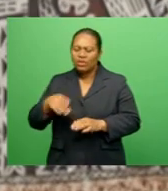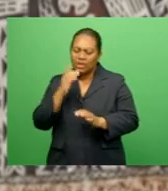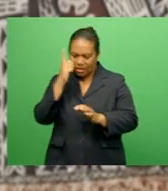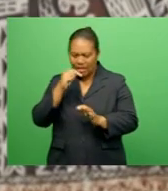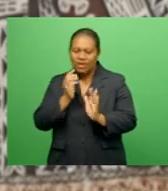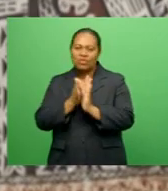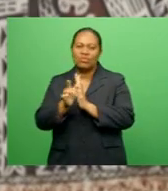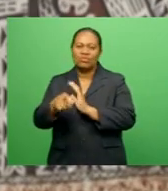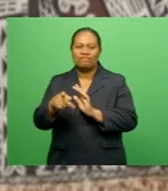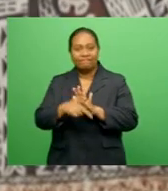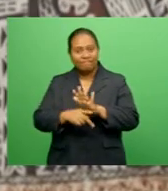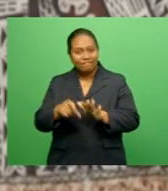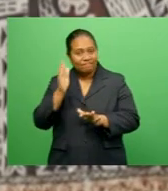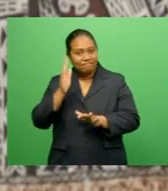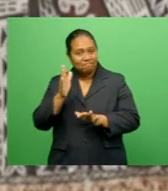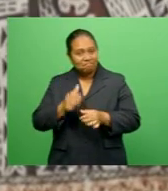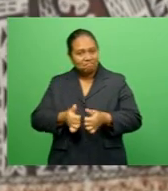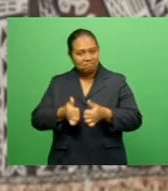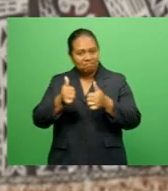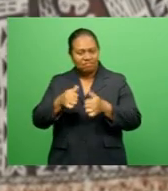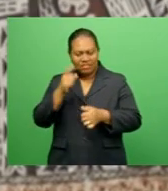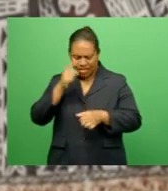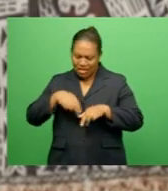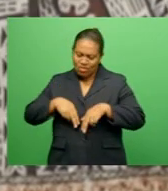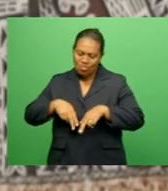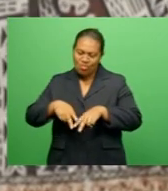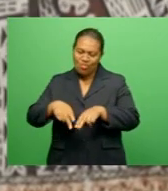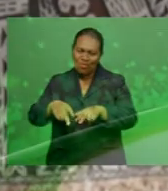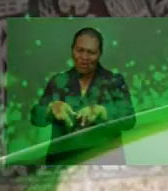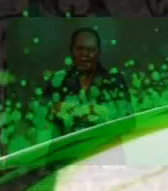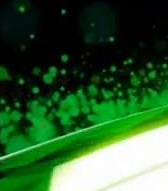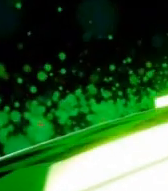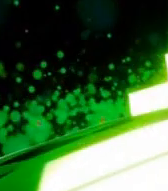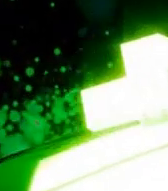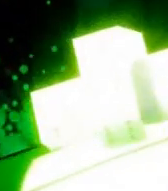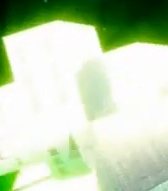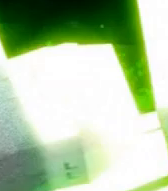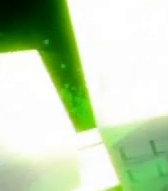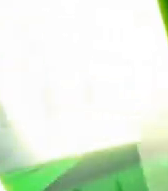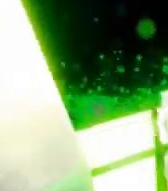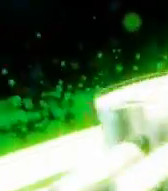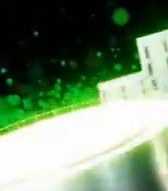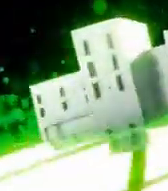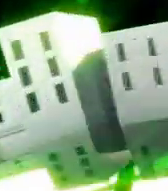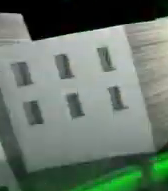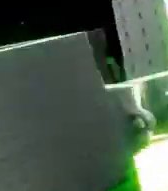primary schools will be able to walk to school more safely.